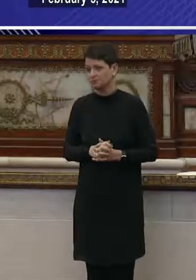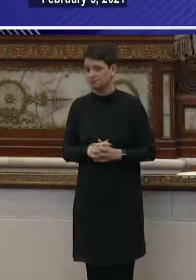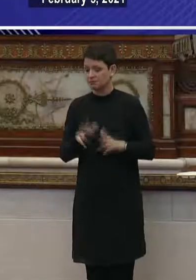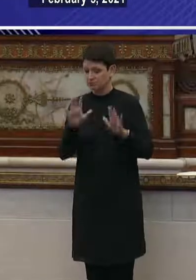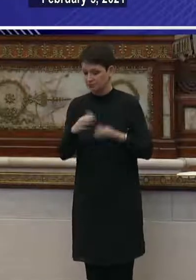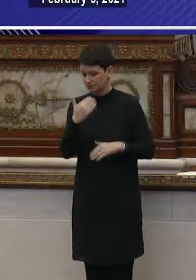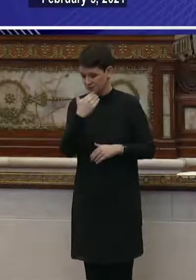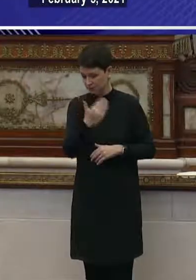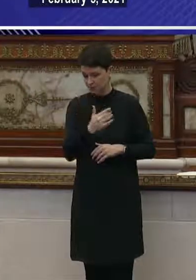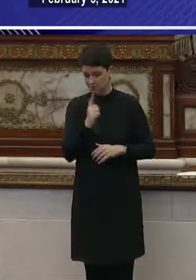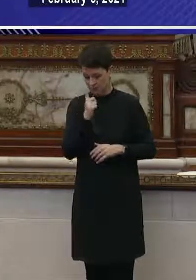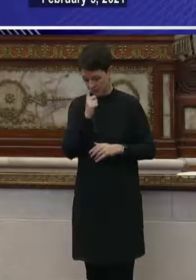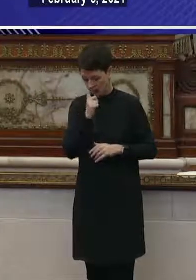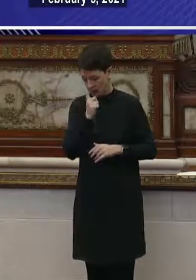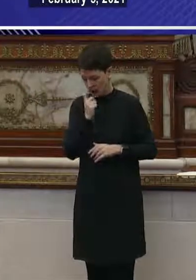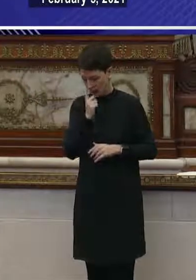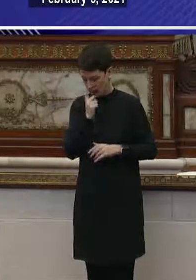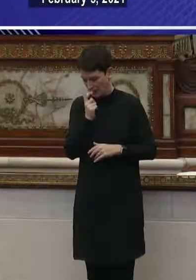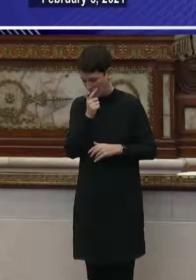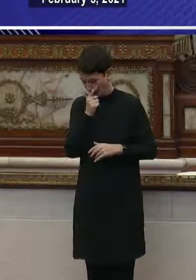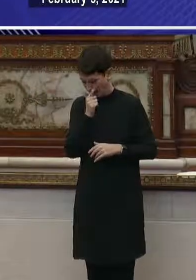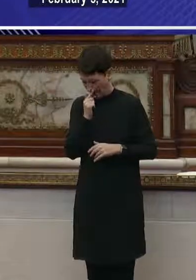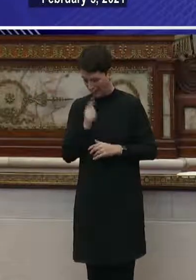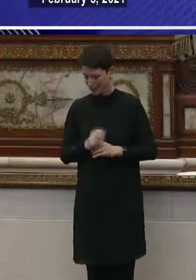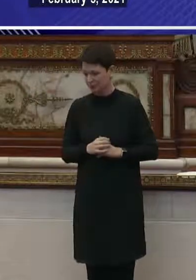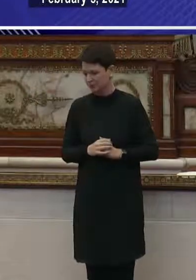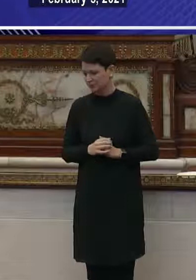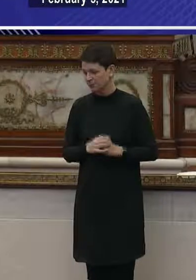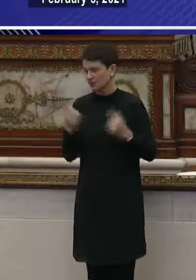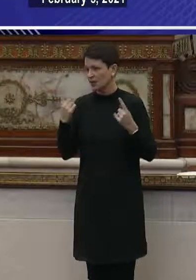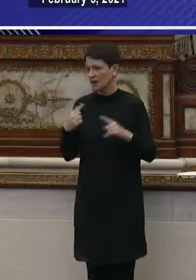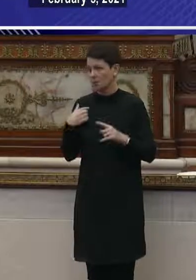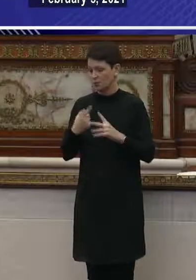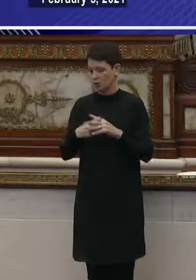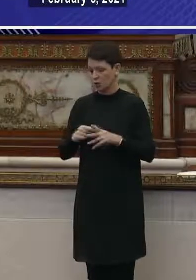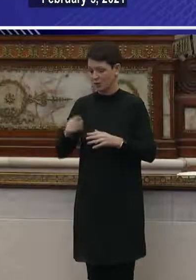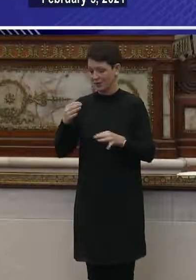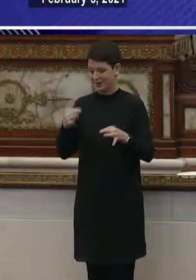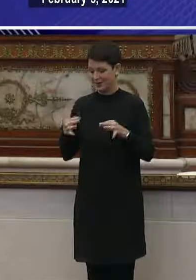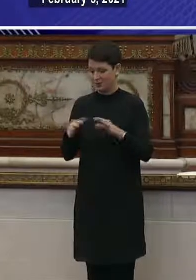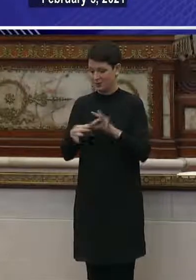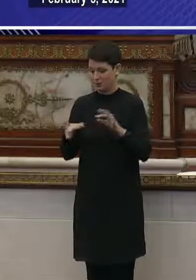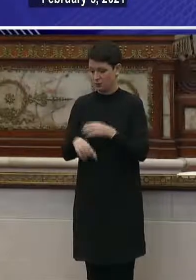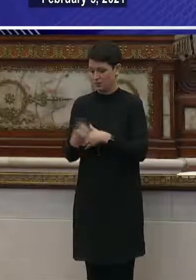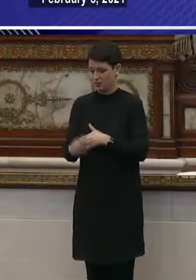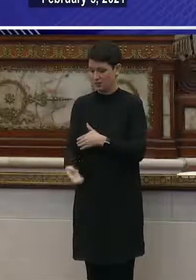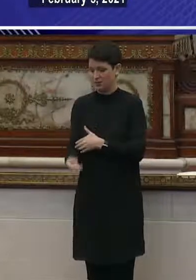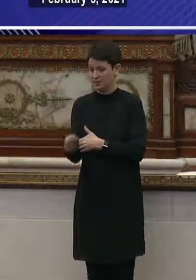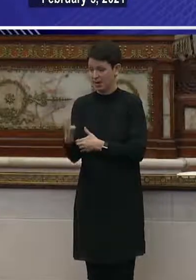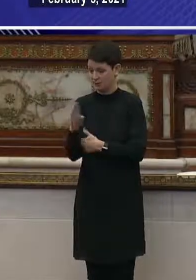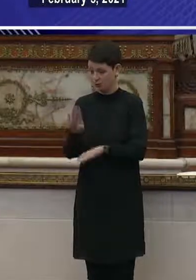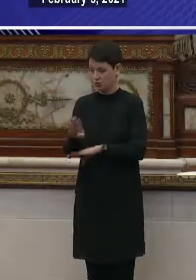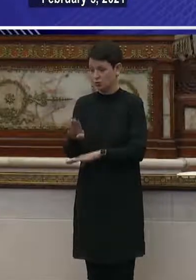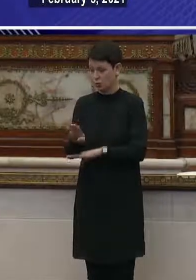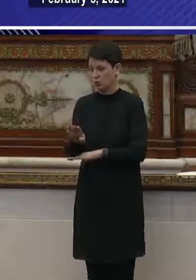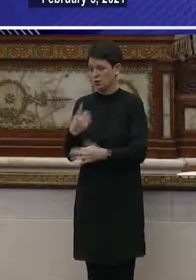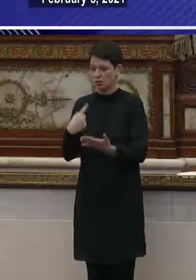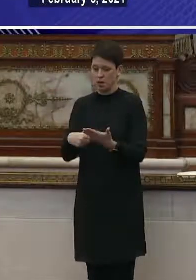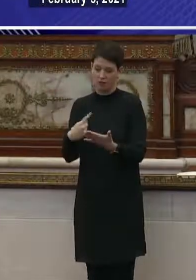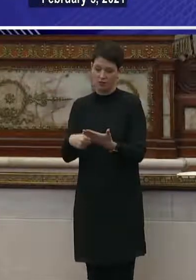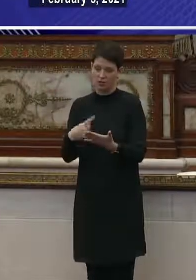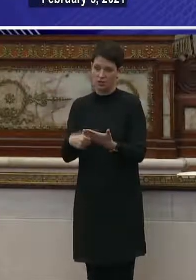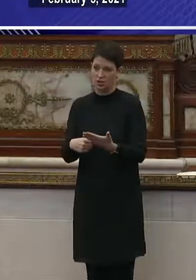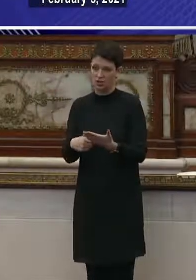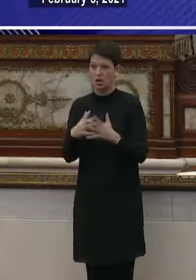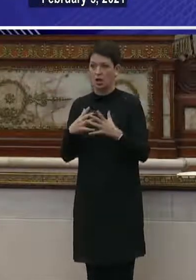Great, thank you. So when we started off the hearing this afternoon, and then we had a lot of conversation about it,